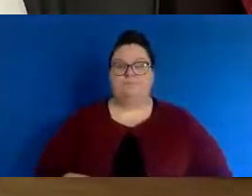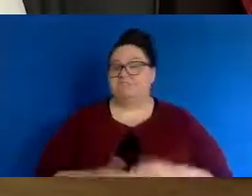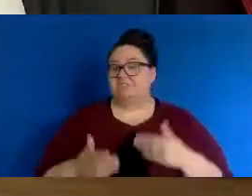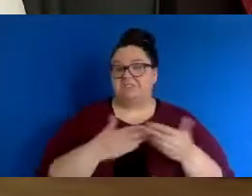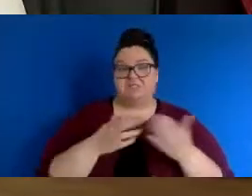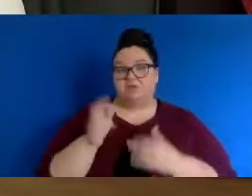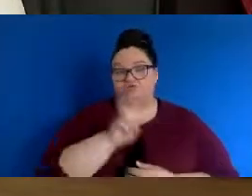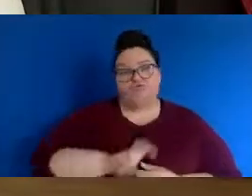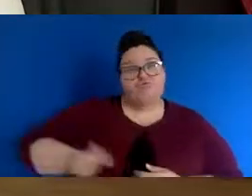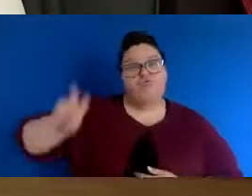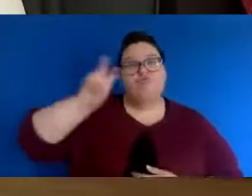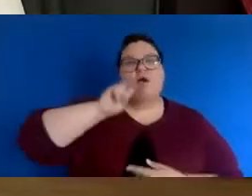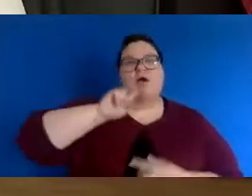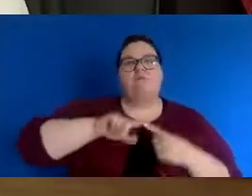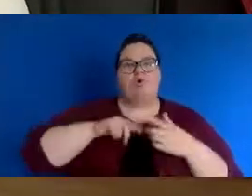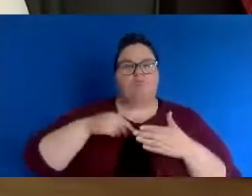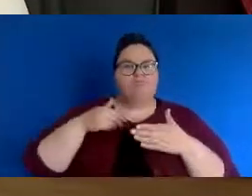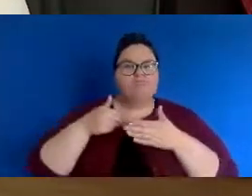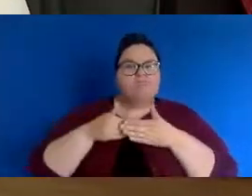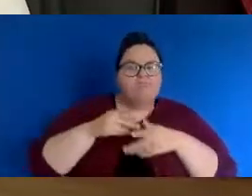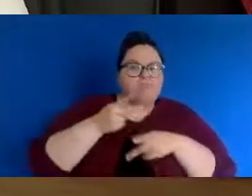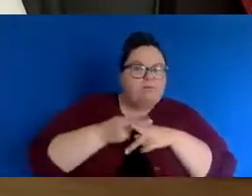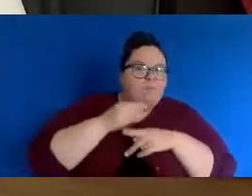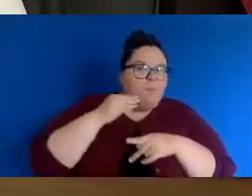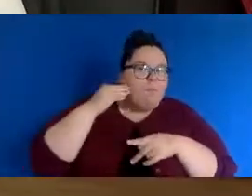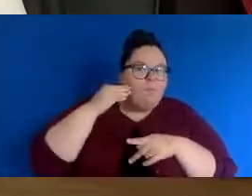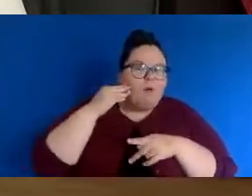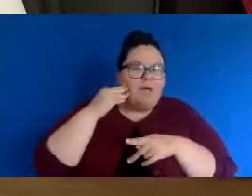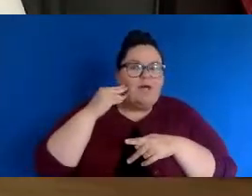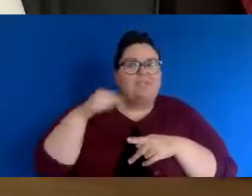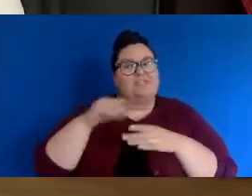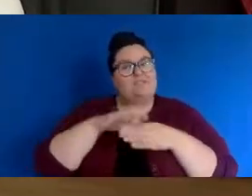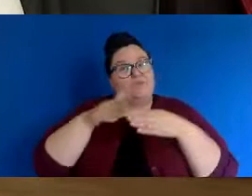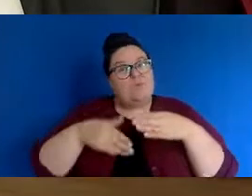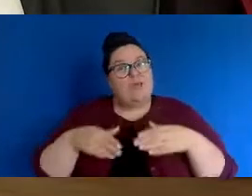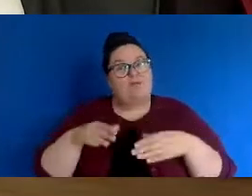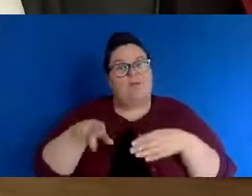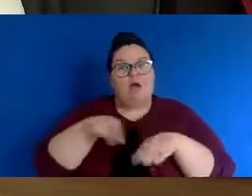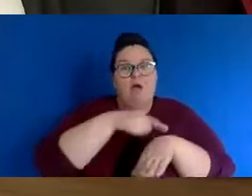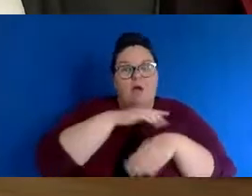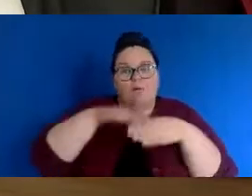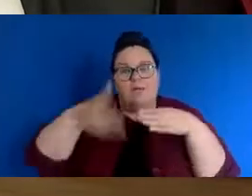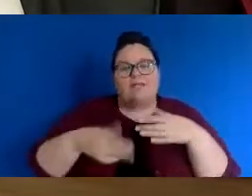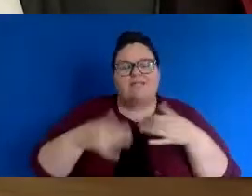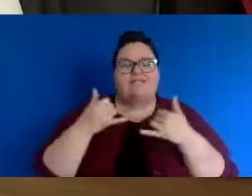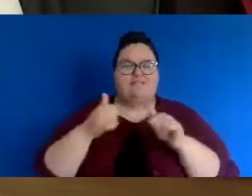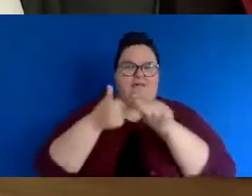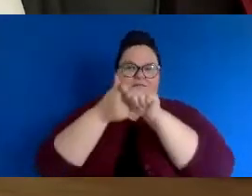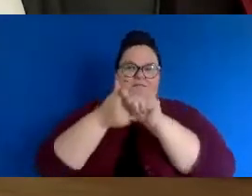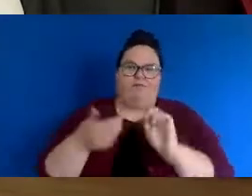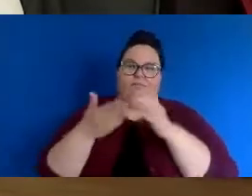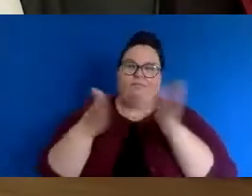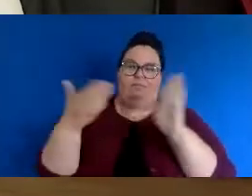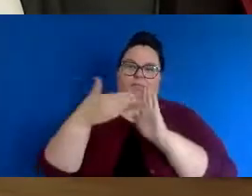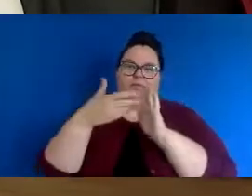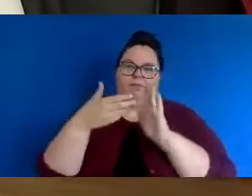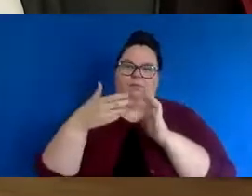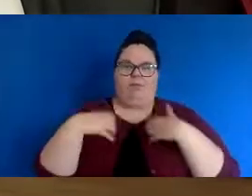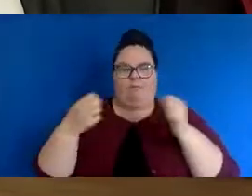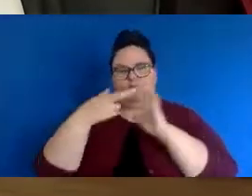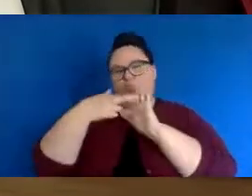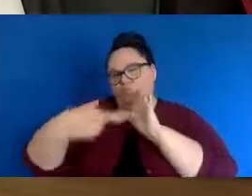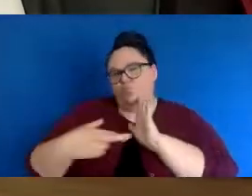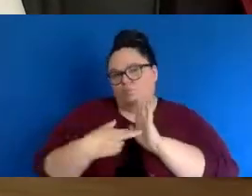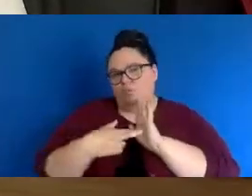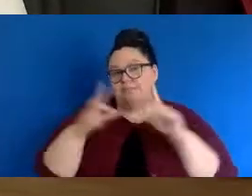staying close to home this weekend, it is very important that we all continue to observe the public health guidance and advice that has served us so well during